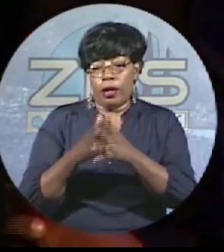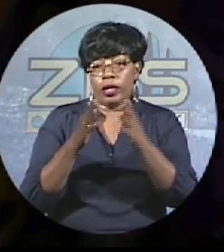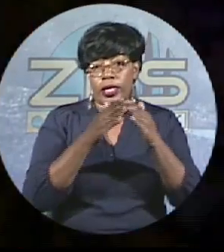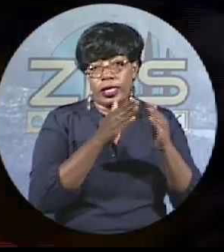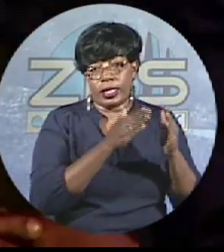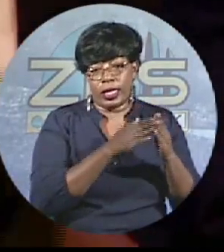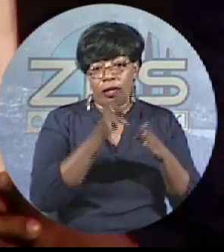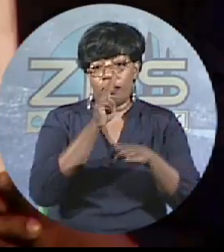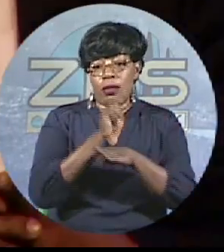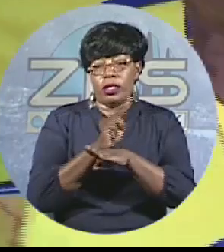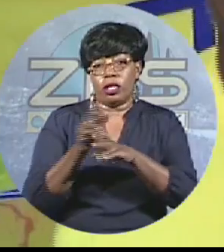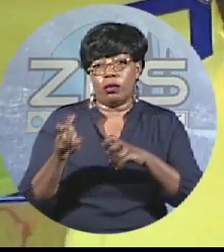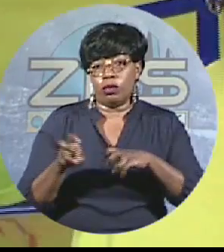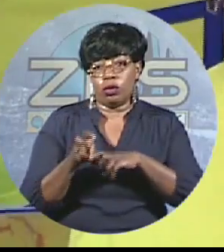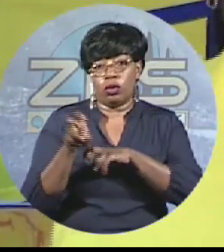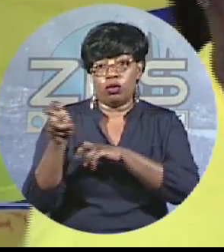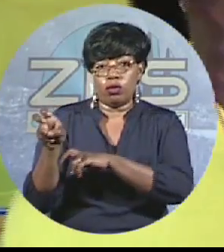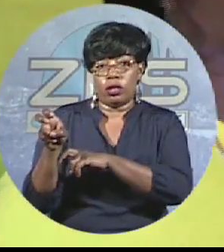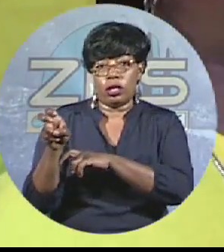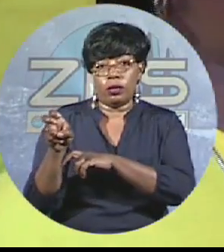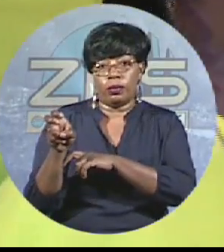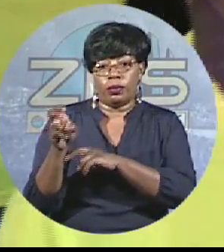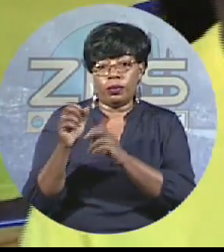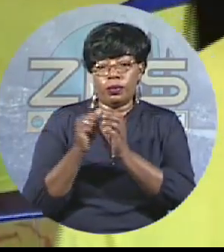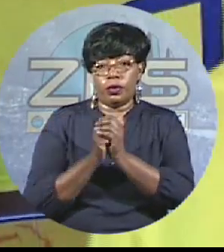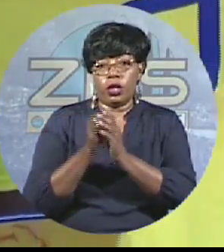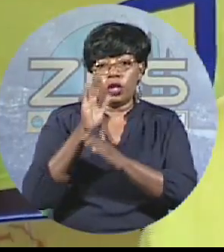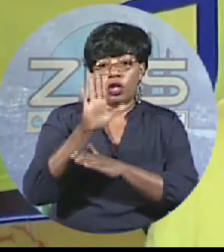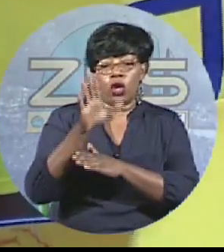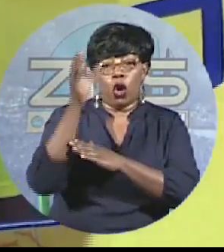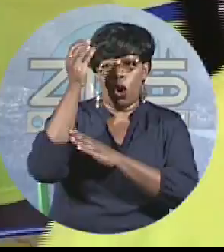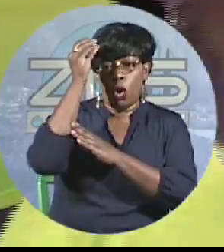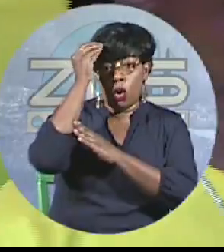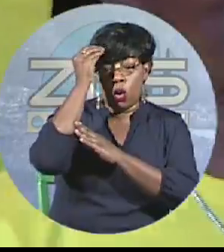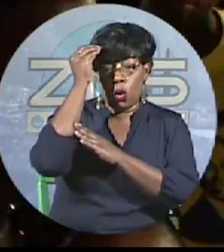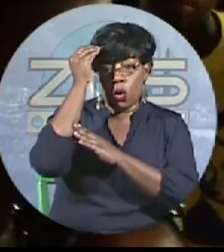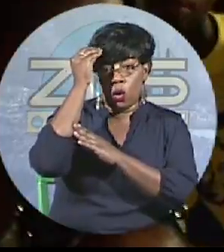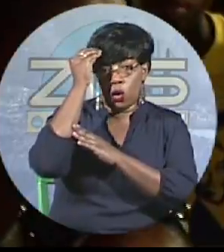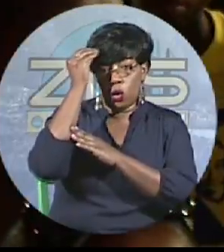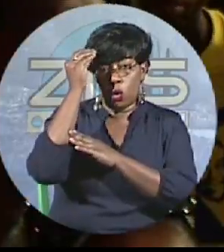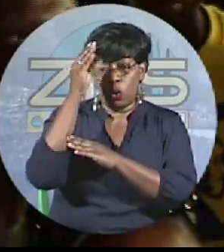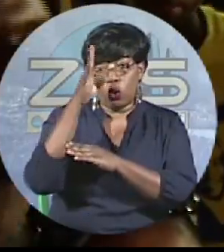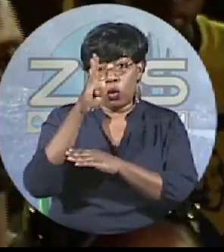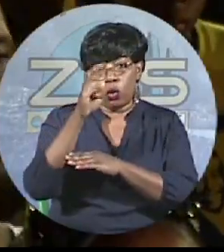The Minister of Tourism, Yo Obi Obi Obi,